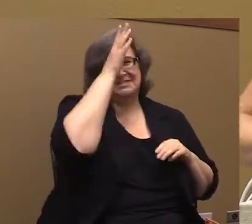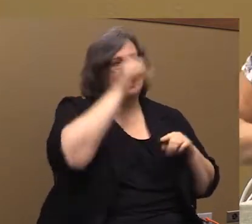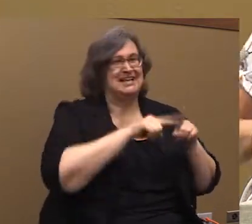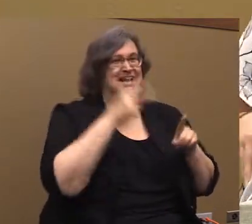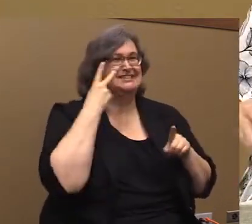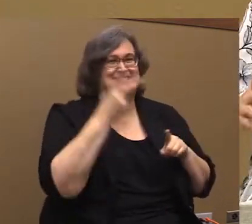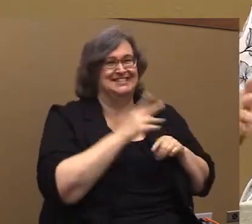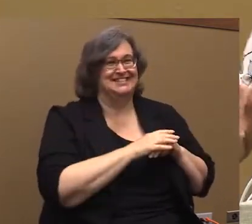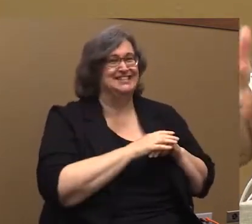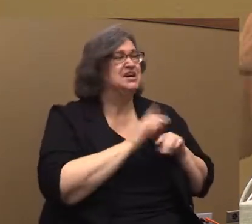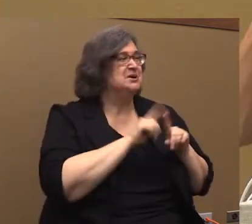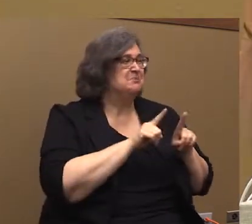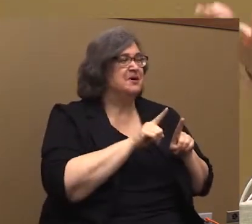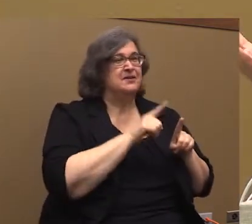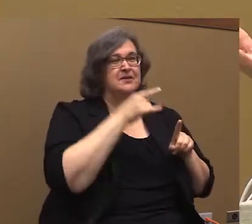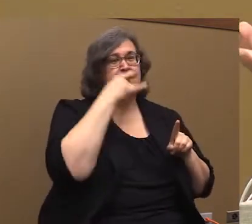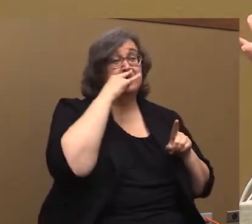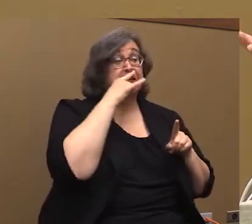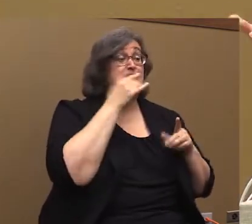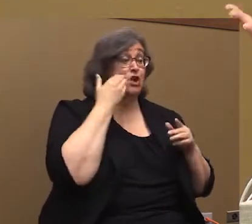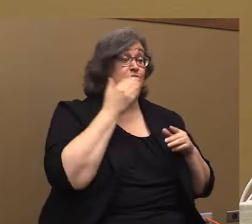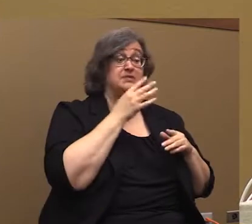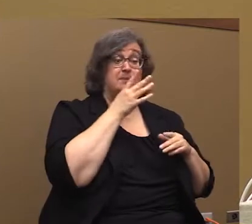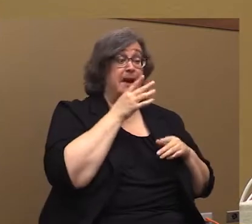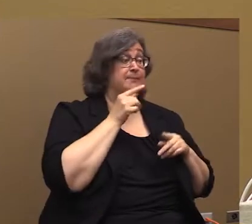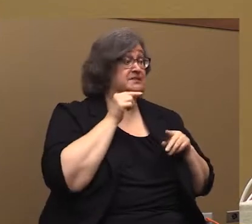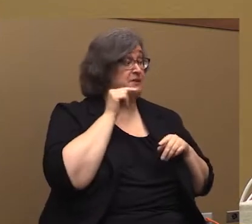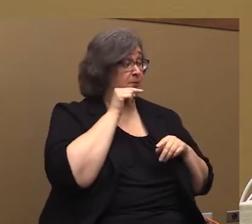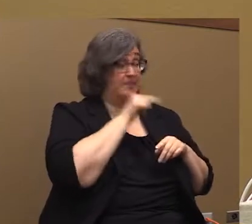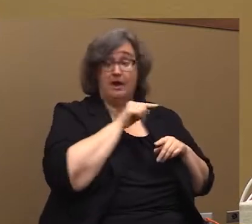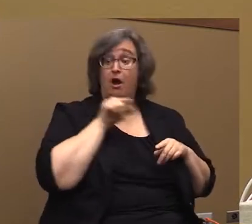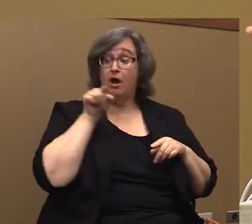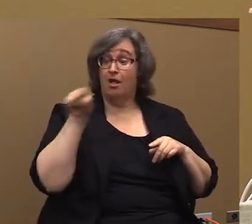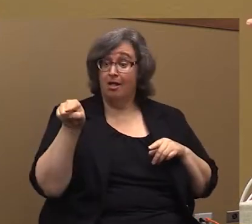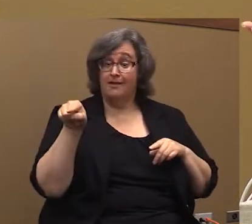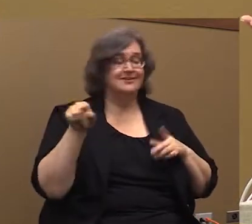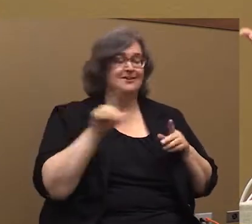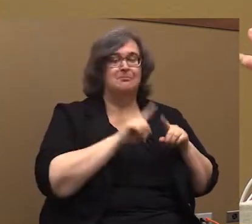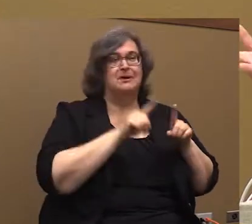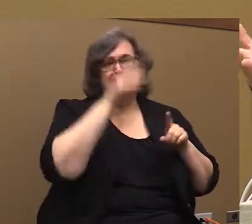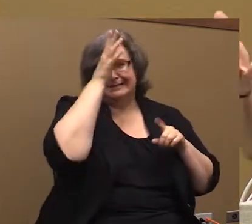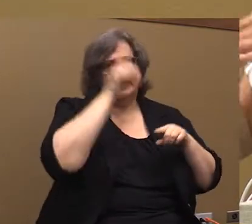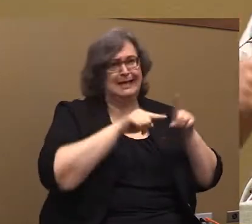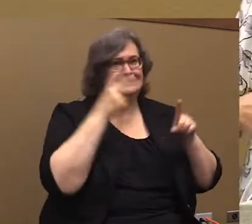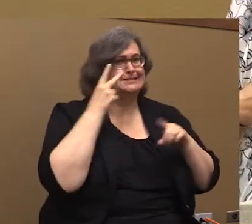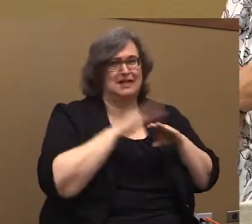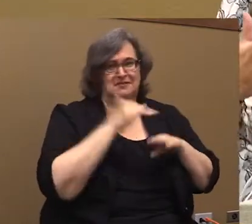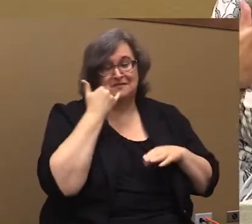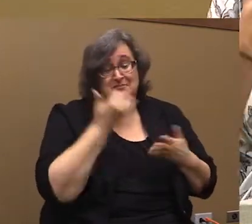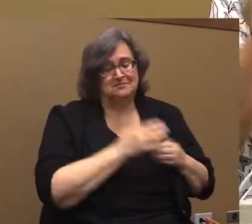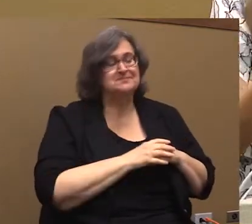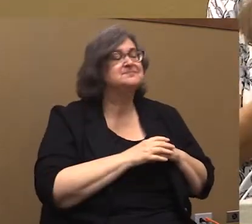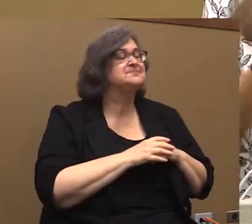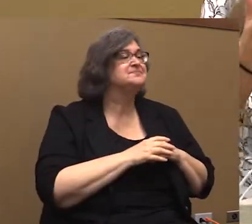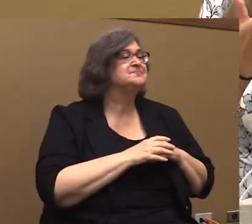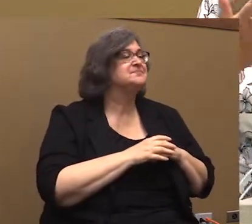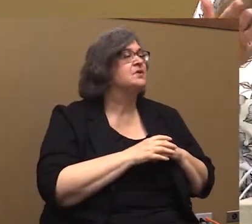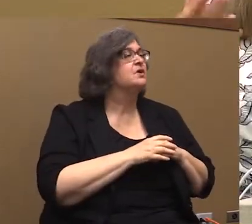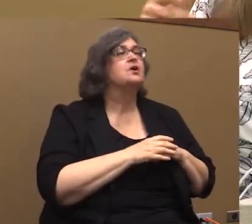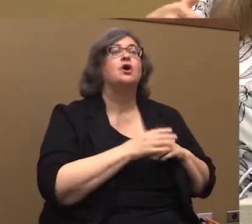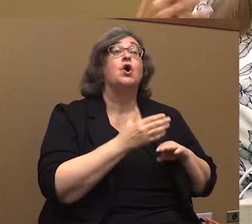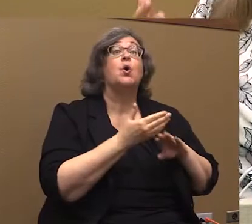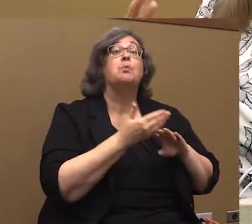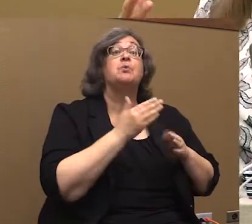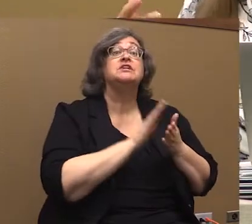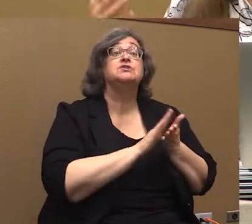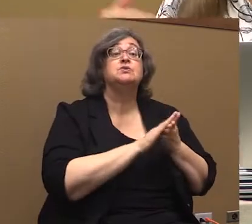points, you know, but dad can't see, but they can see, so it's good enough. And then